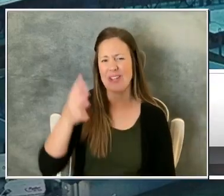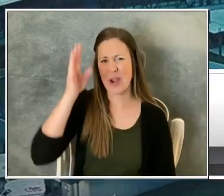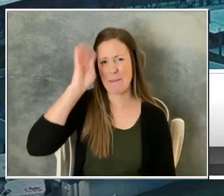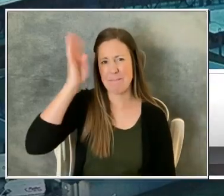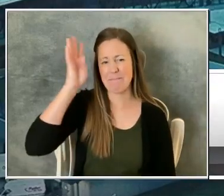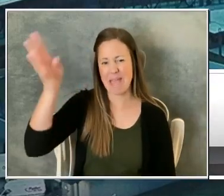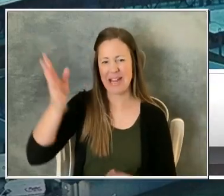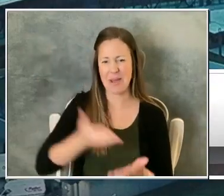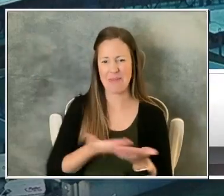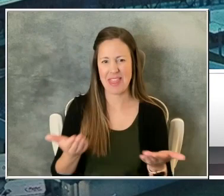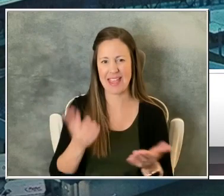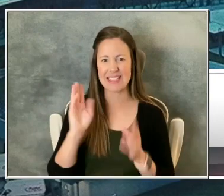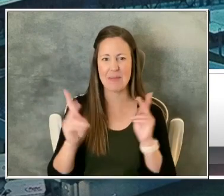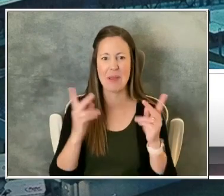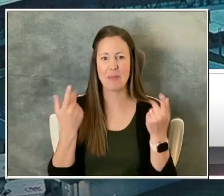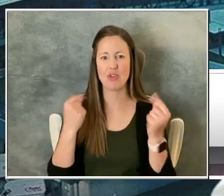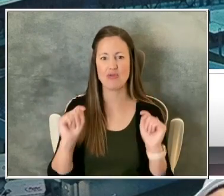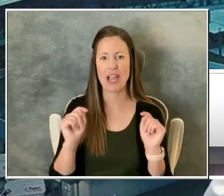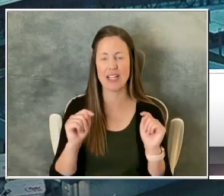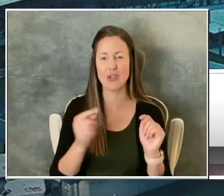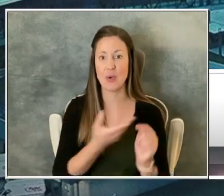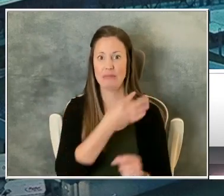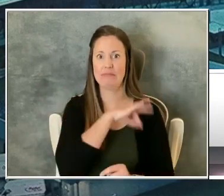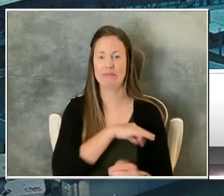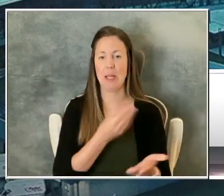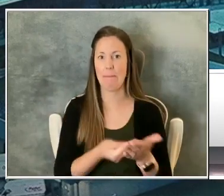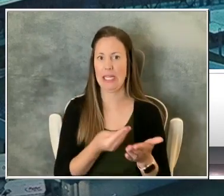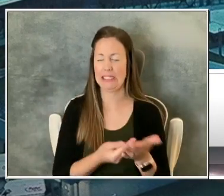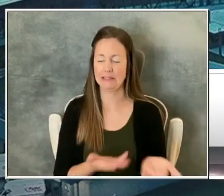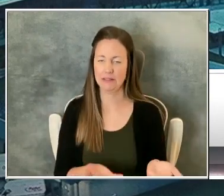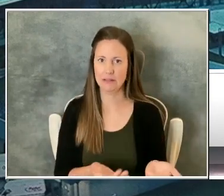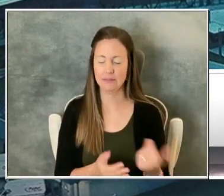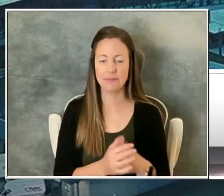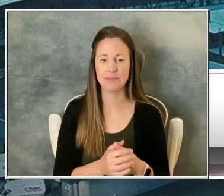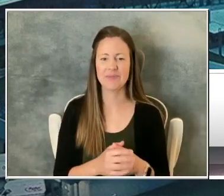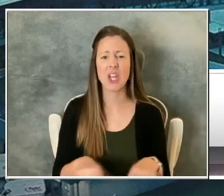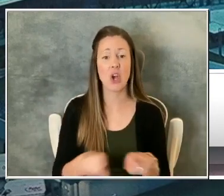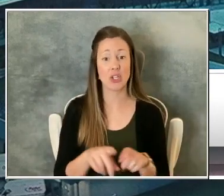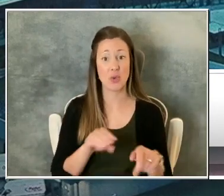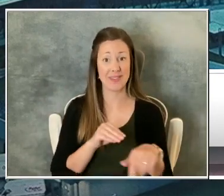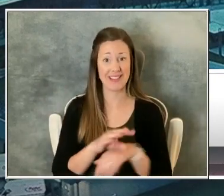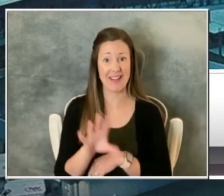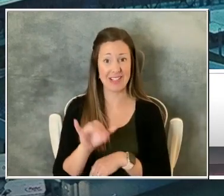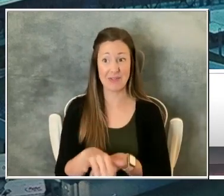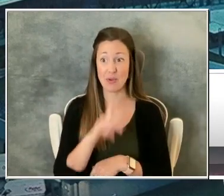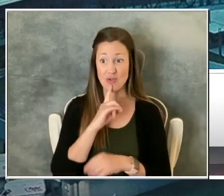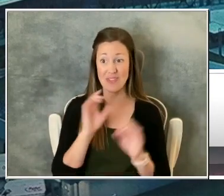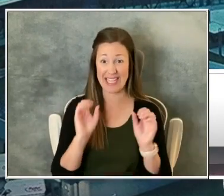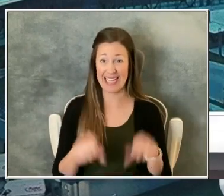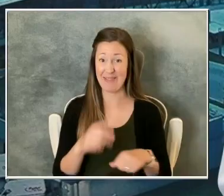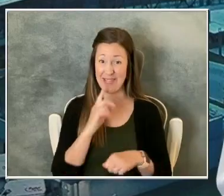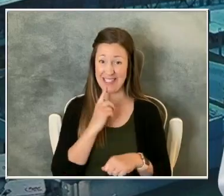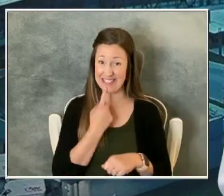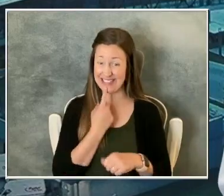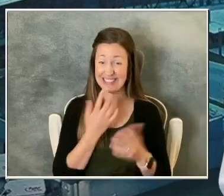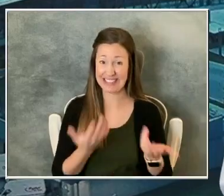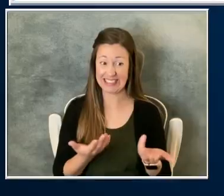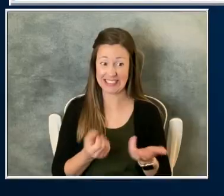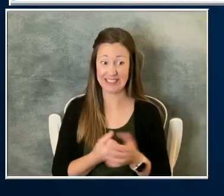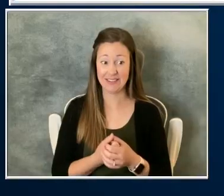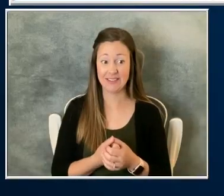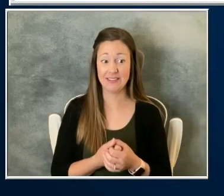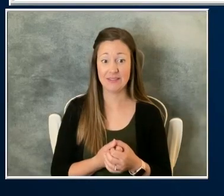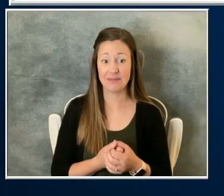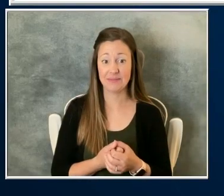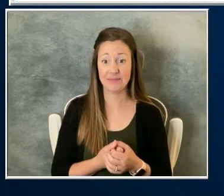make a profit. C, that the side effects of these can be very significant. And I mean, I know you've treated, I know I've treated patients